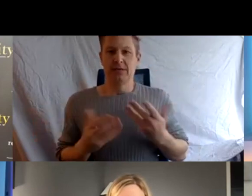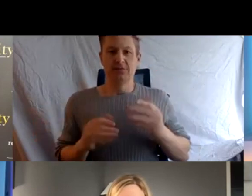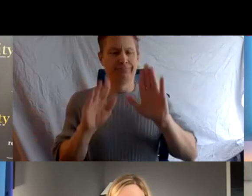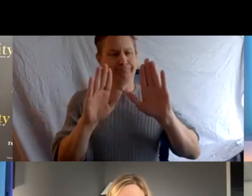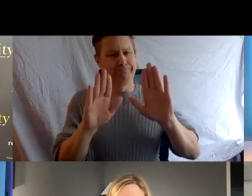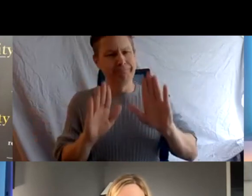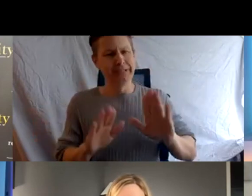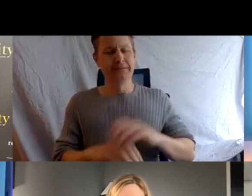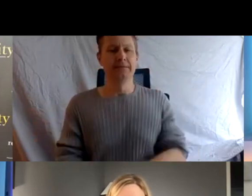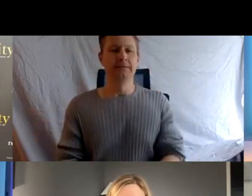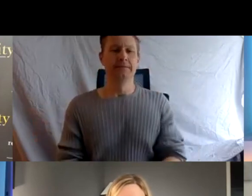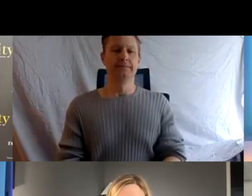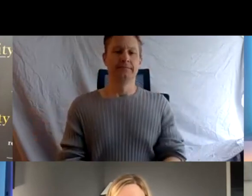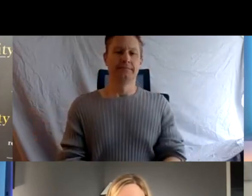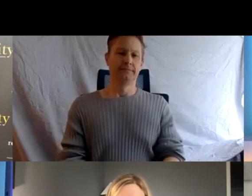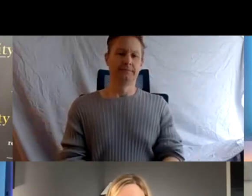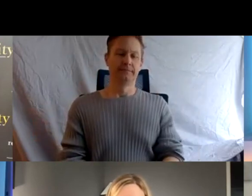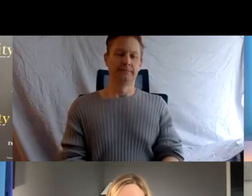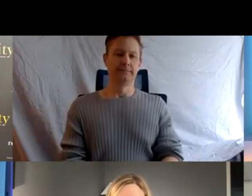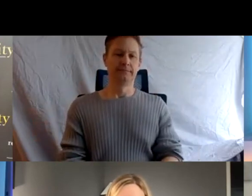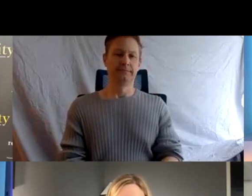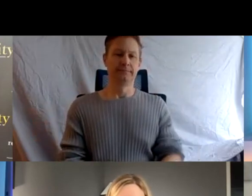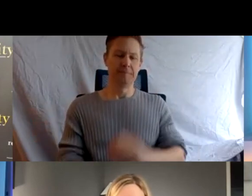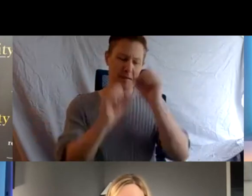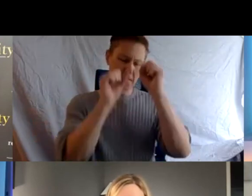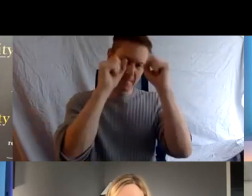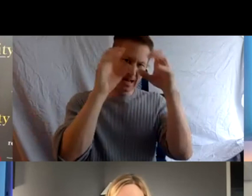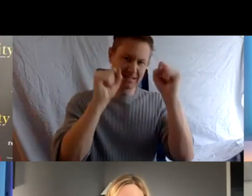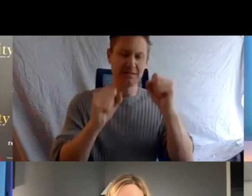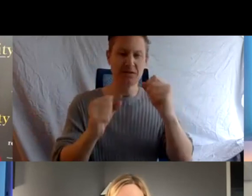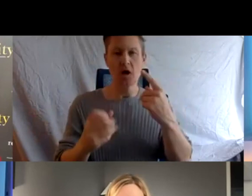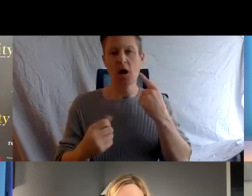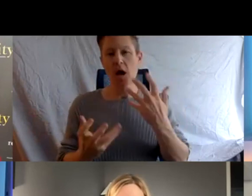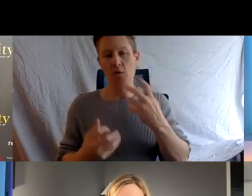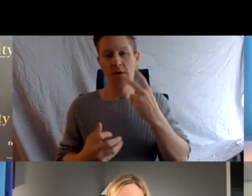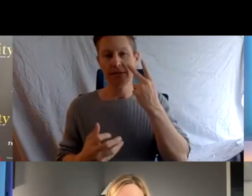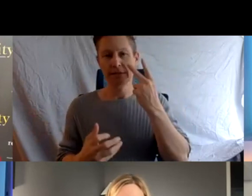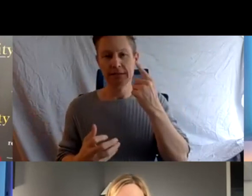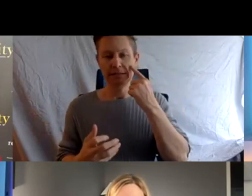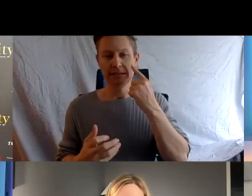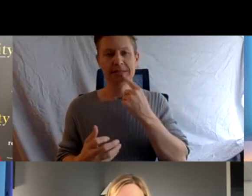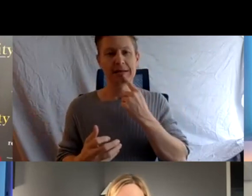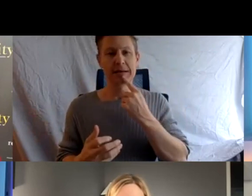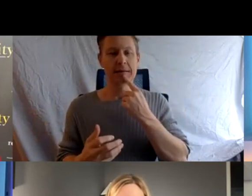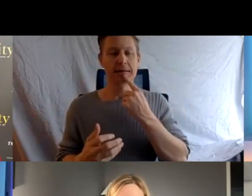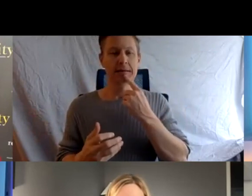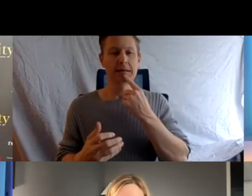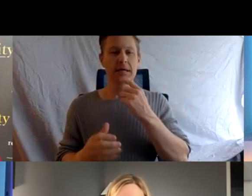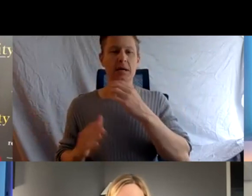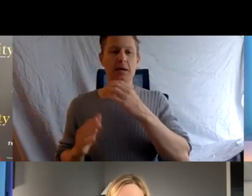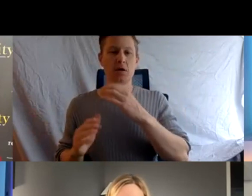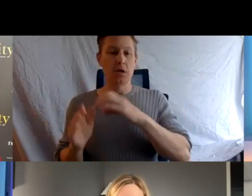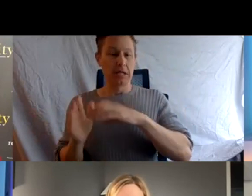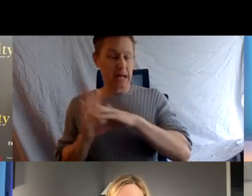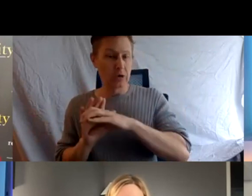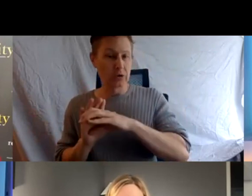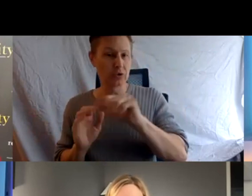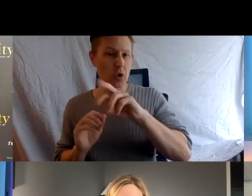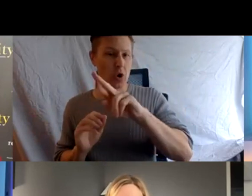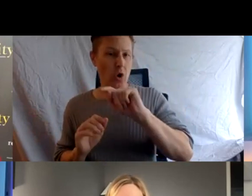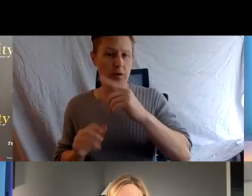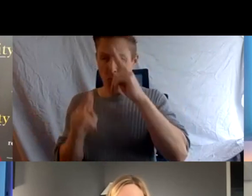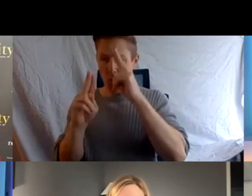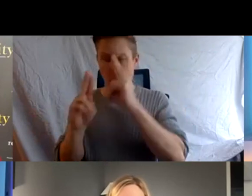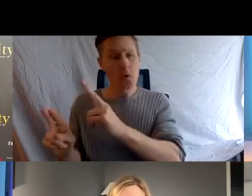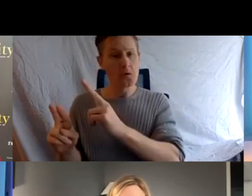amazing. And yeah, I would just like to say, playing Ari was so much fun, and it was truly an honor to be able